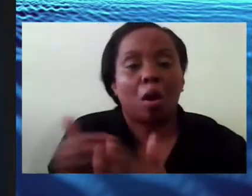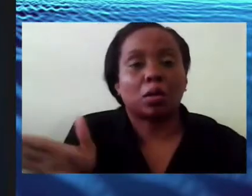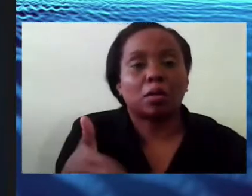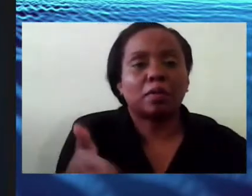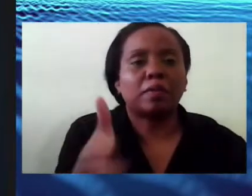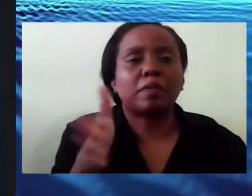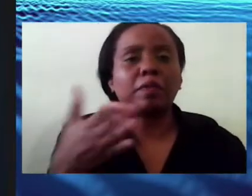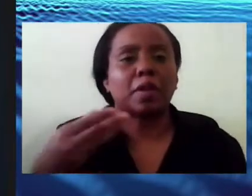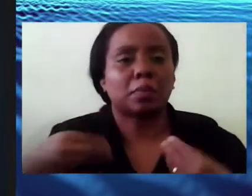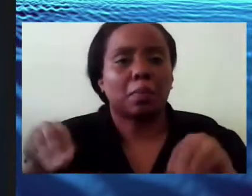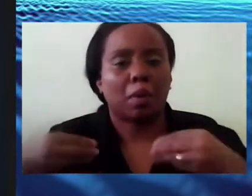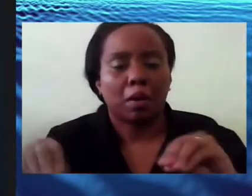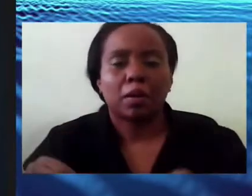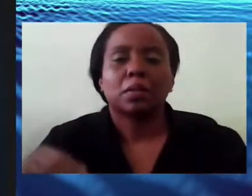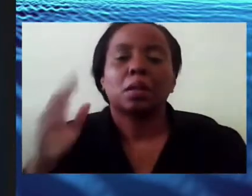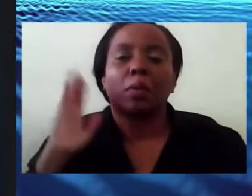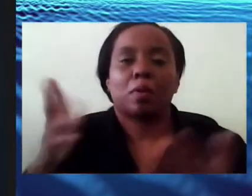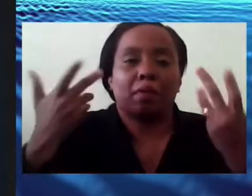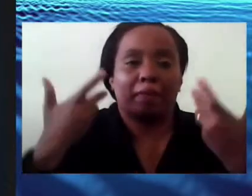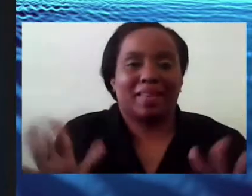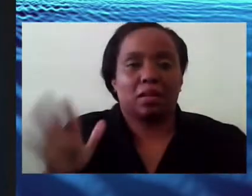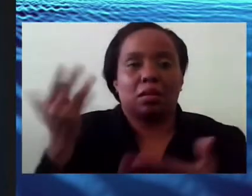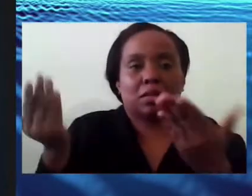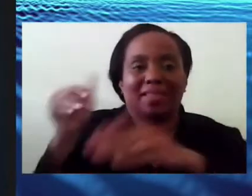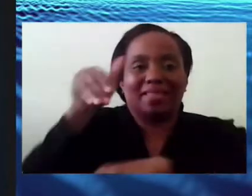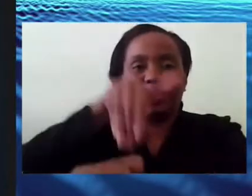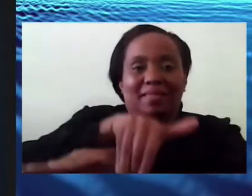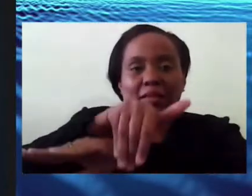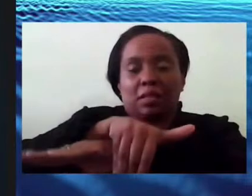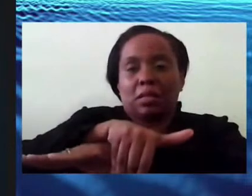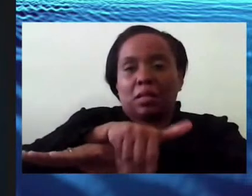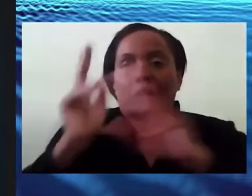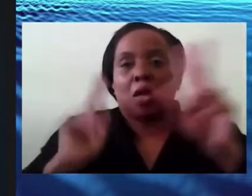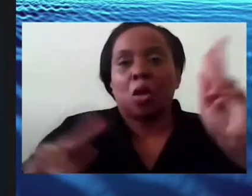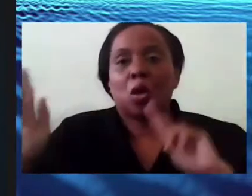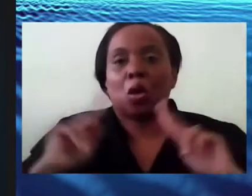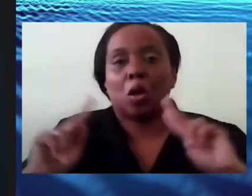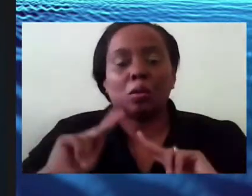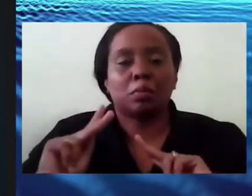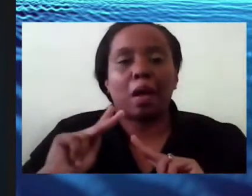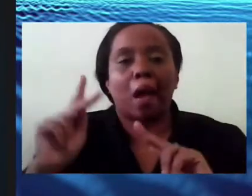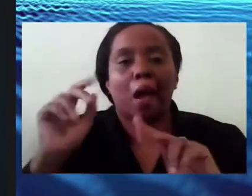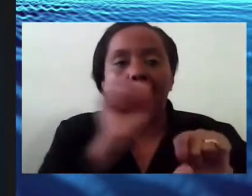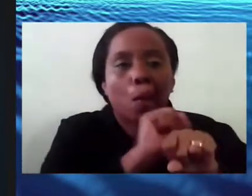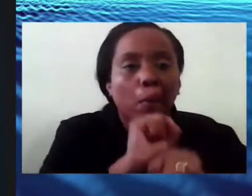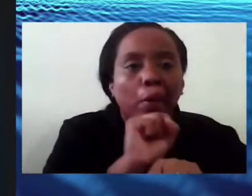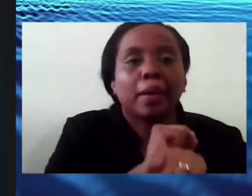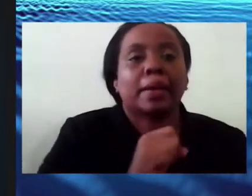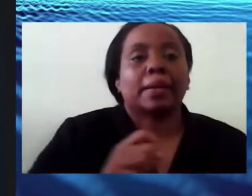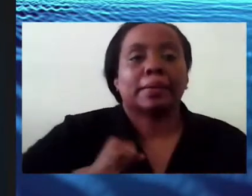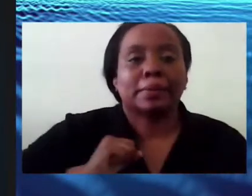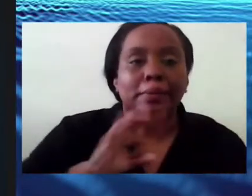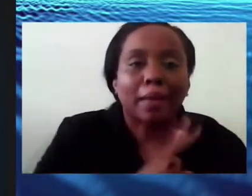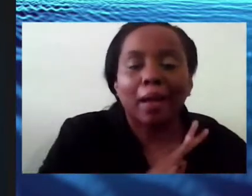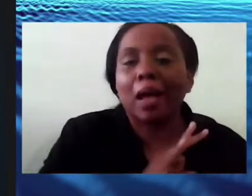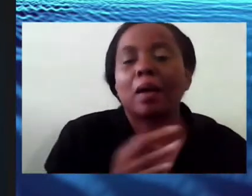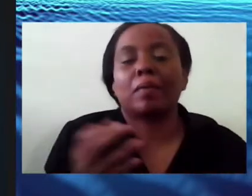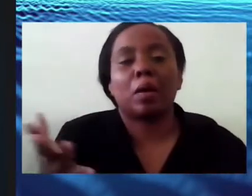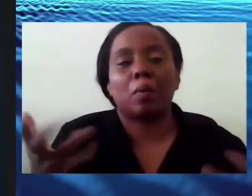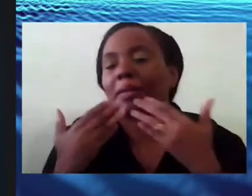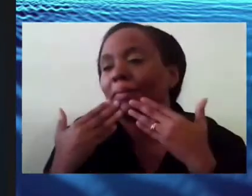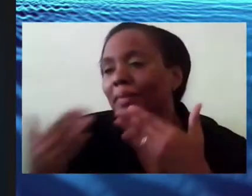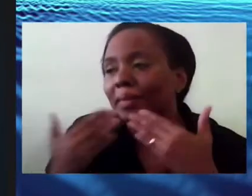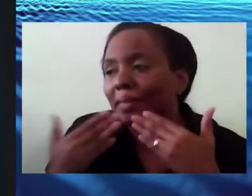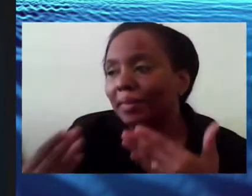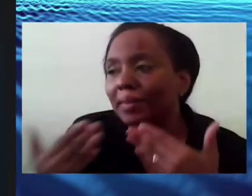the markets will be completed by this evening. The vendors have been working closely with the staff, and I wish to commend the fisherfolk who have